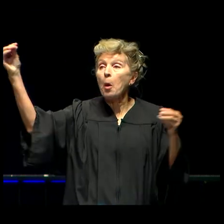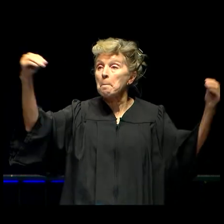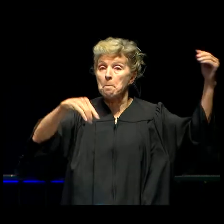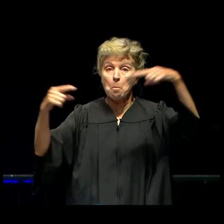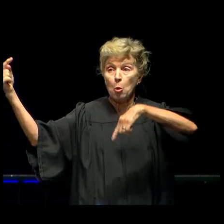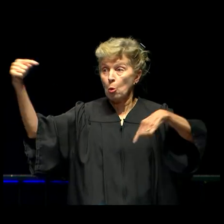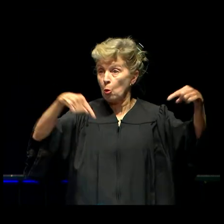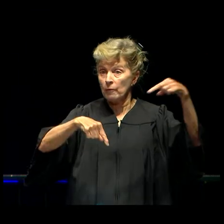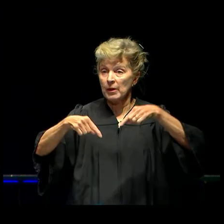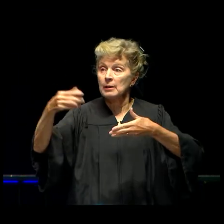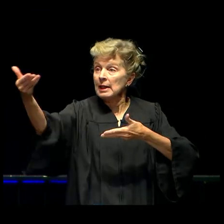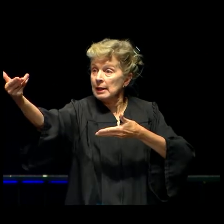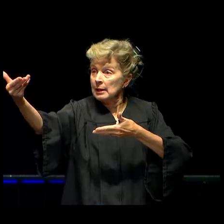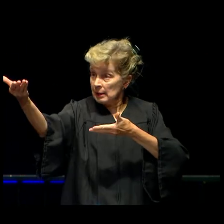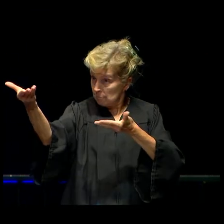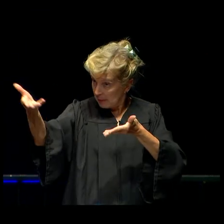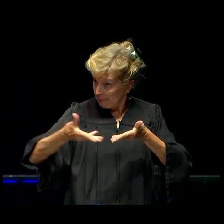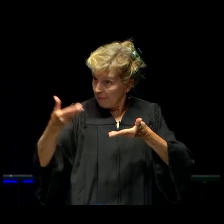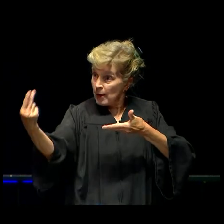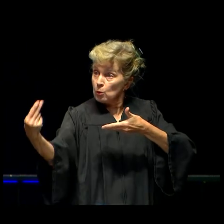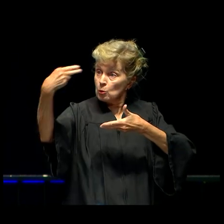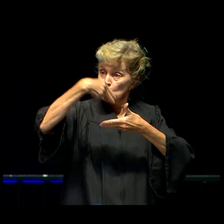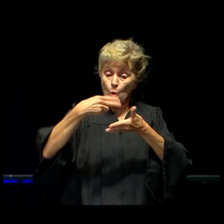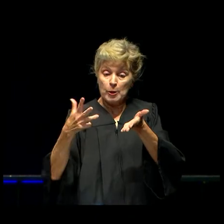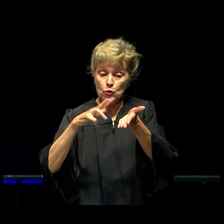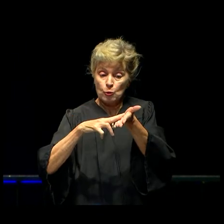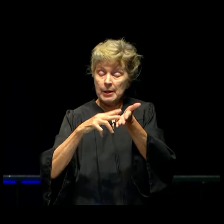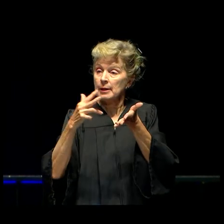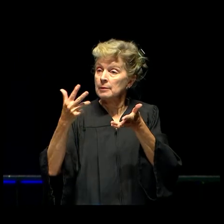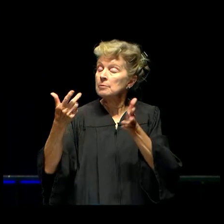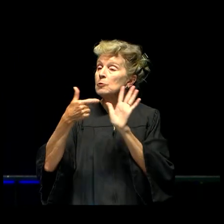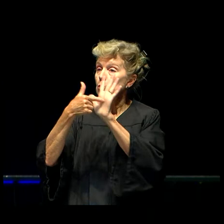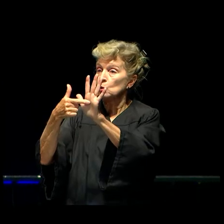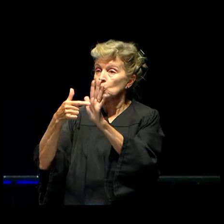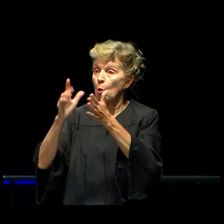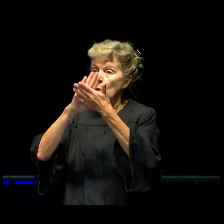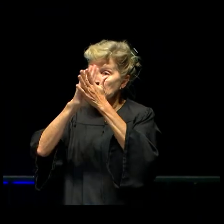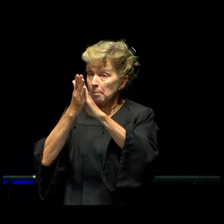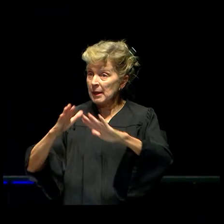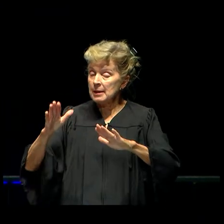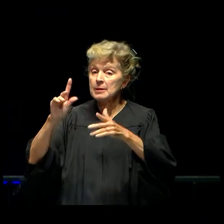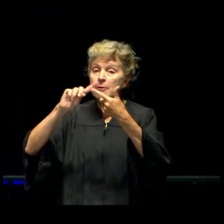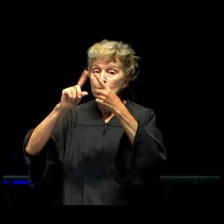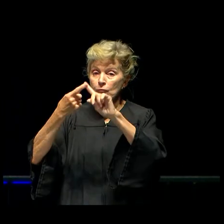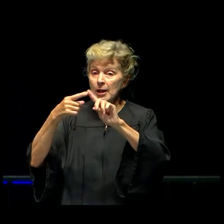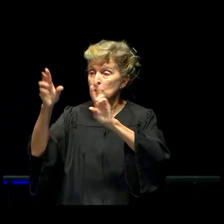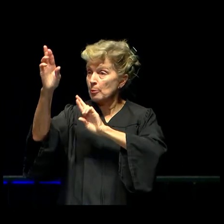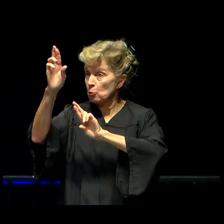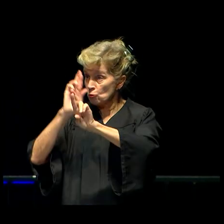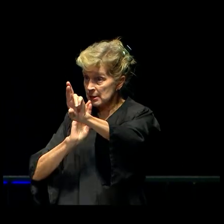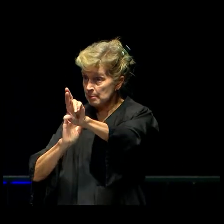been invited to this treaty in the spirit of peace, friendship, and respect.